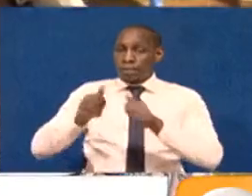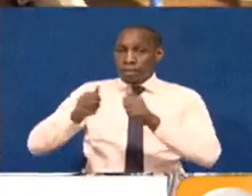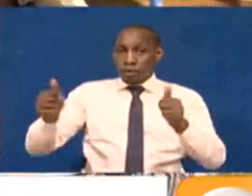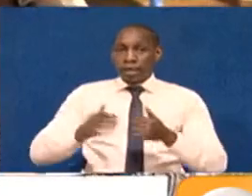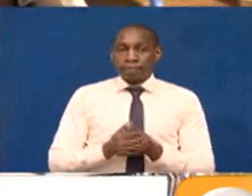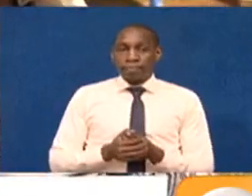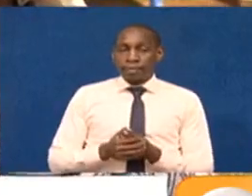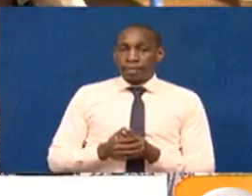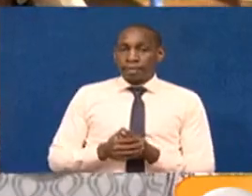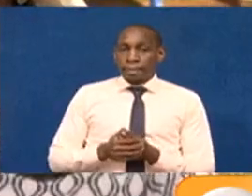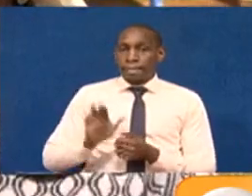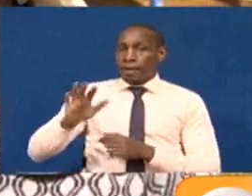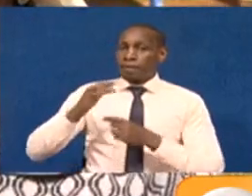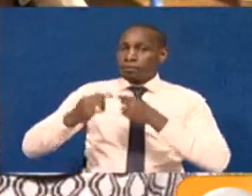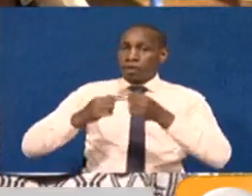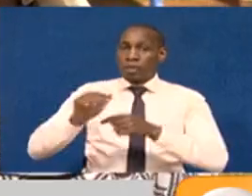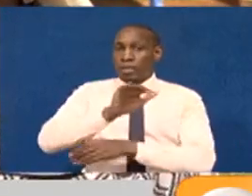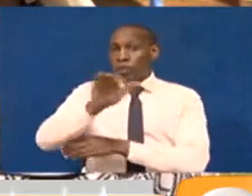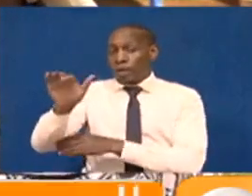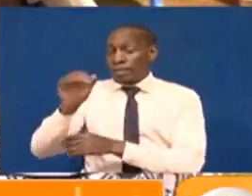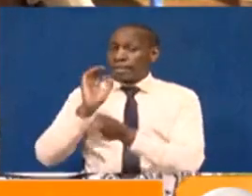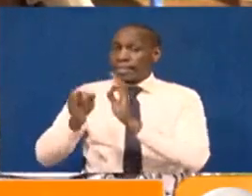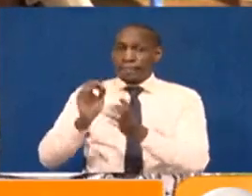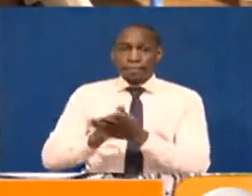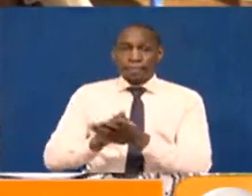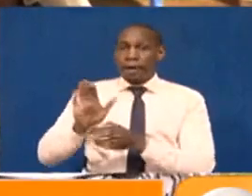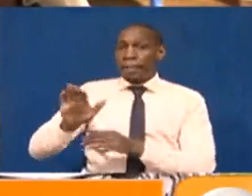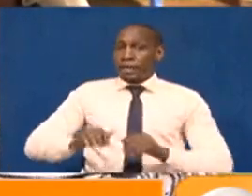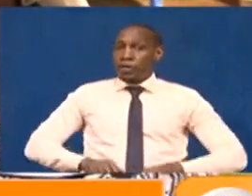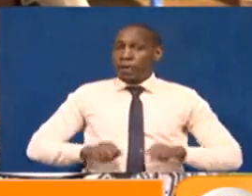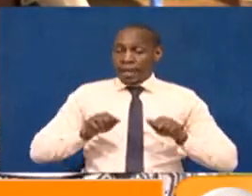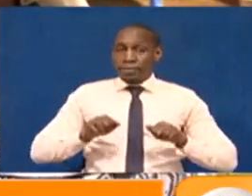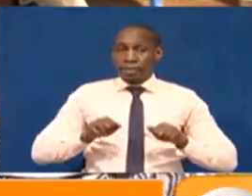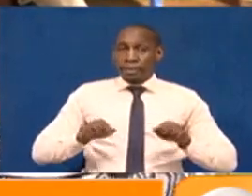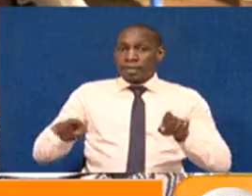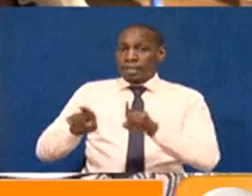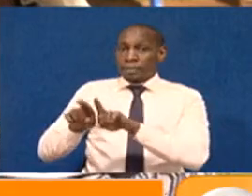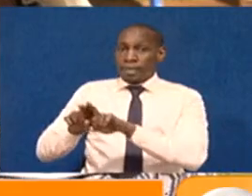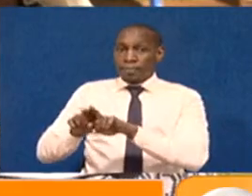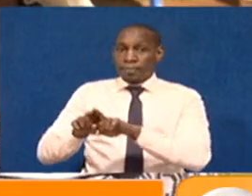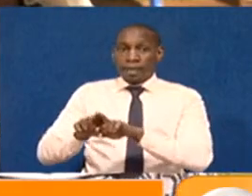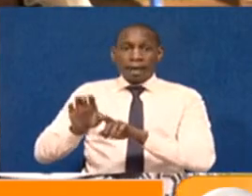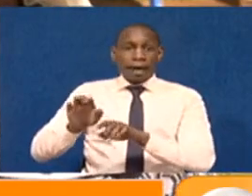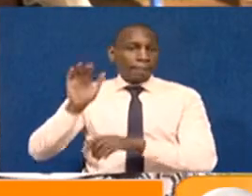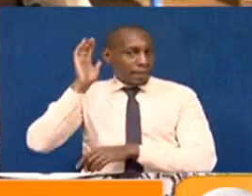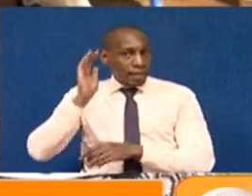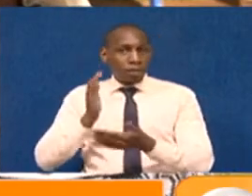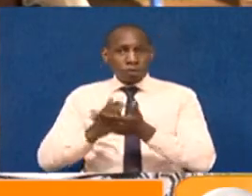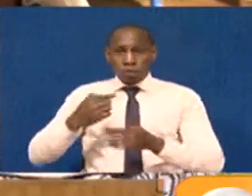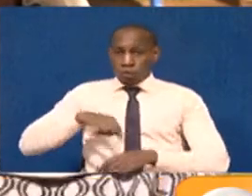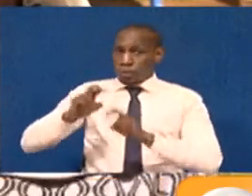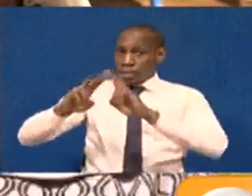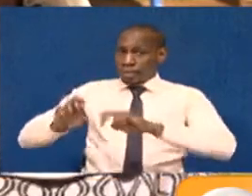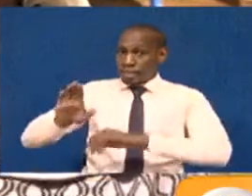well. Tunaendelea kuuliza kama ikiwa yeye yako hai na amesikia ati